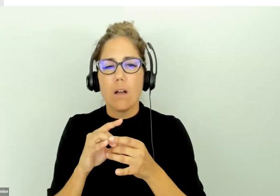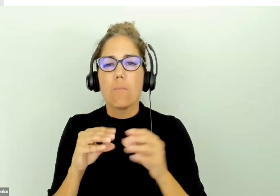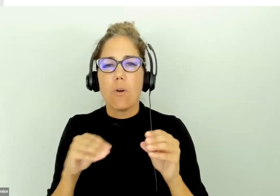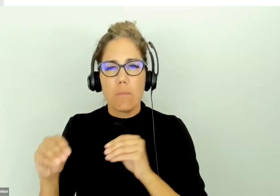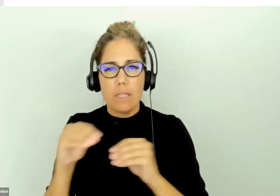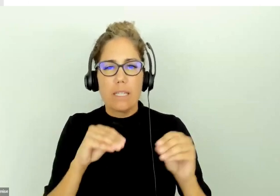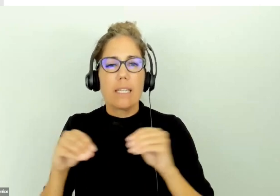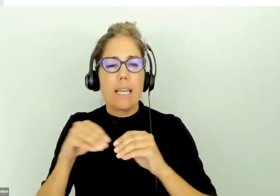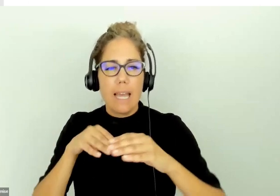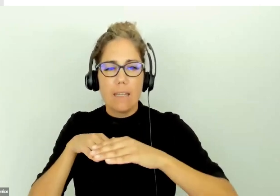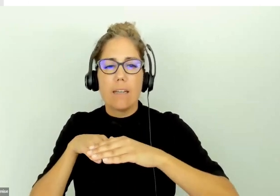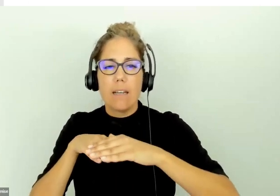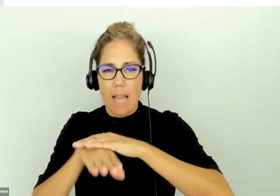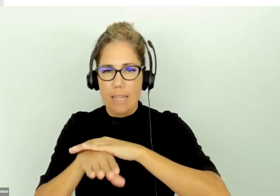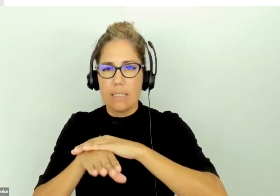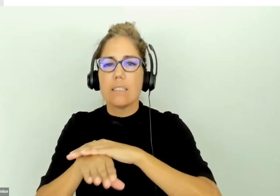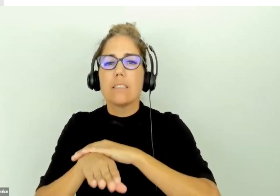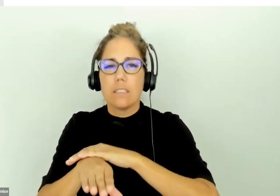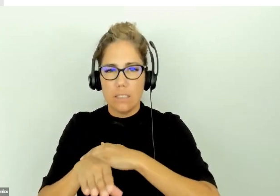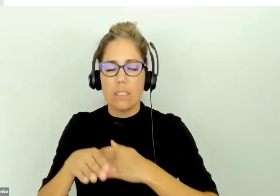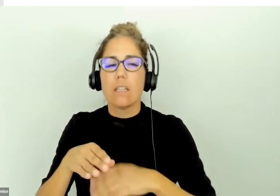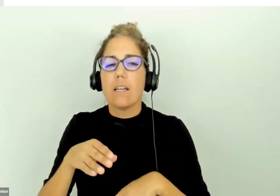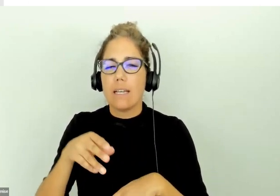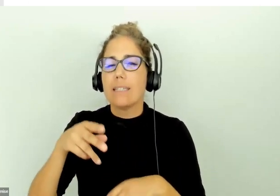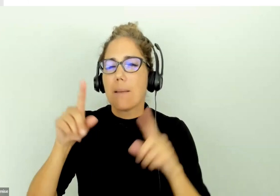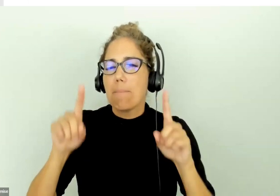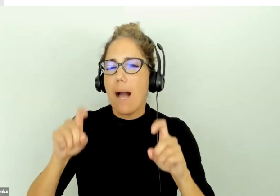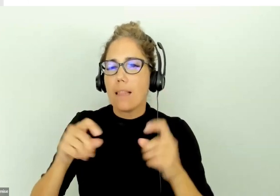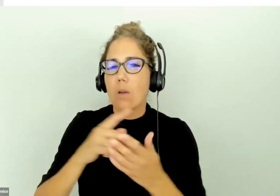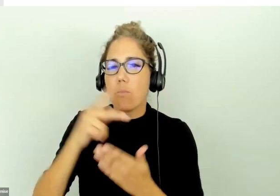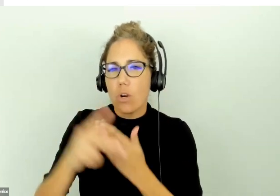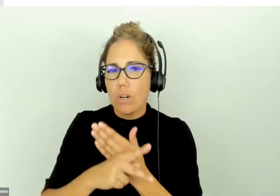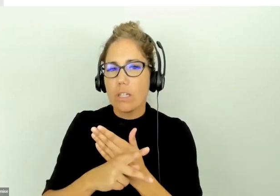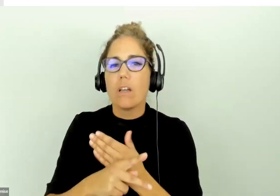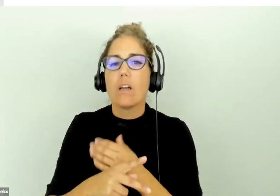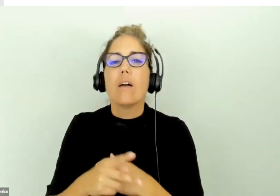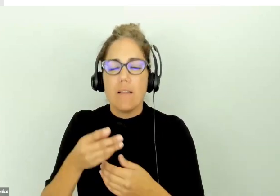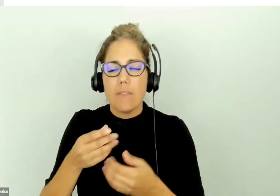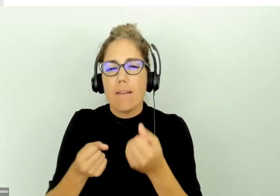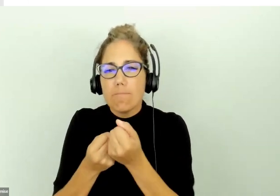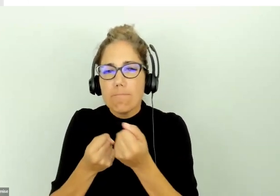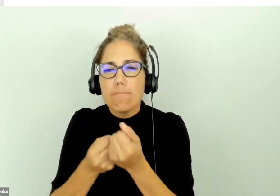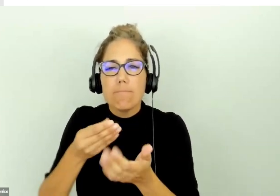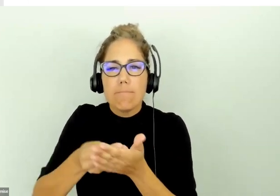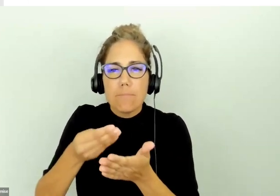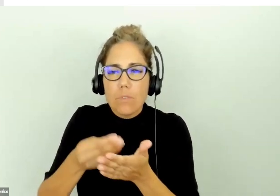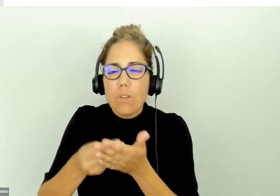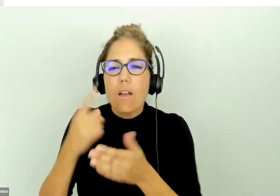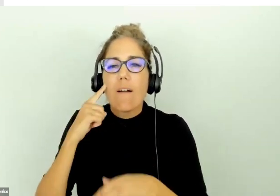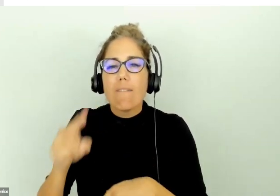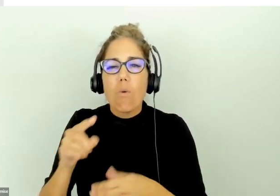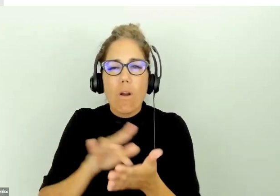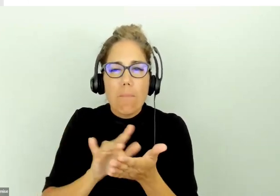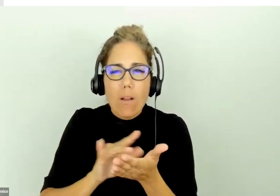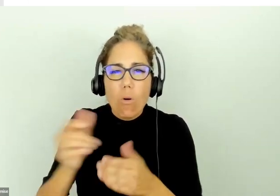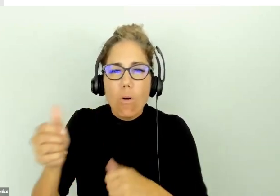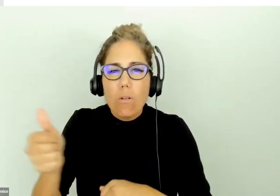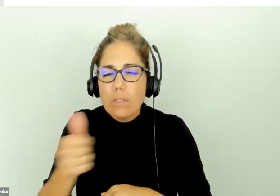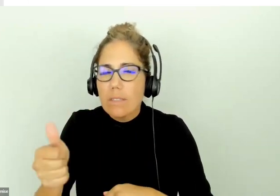pilot program that funds projects that improve coordination of transportation services and non-emergency medical transportation